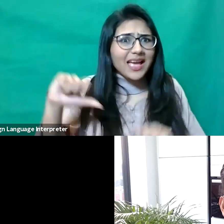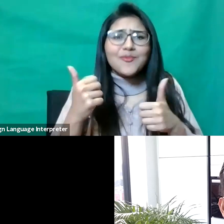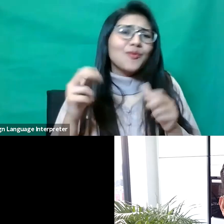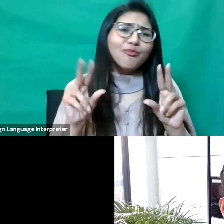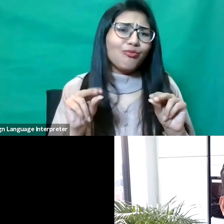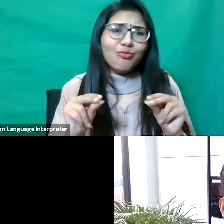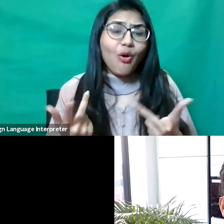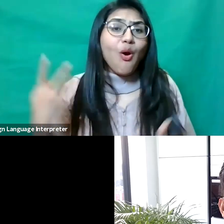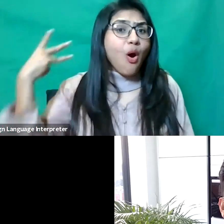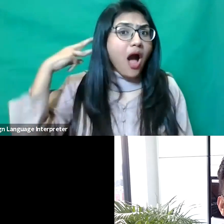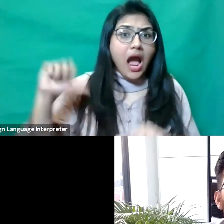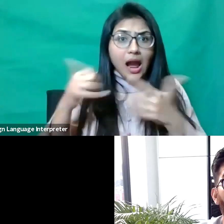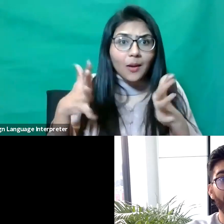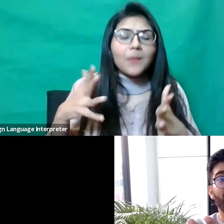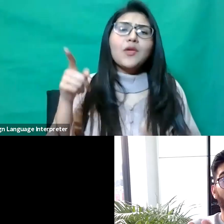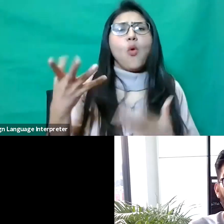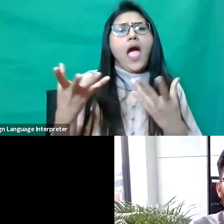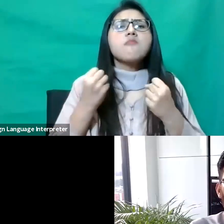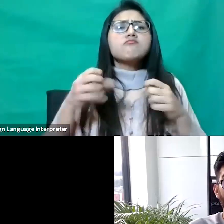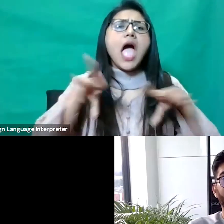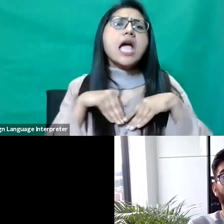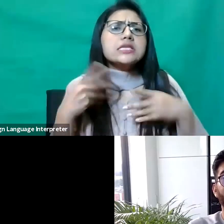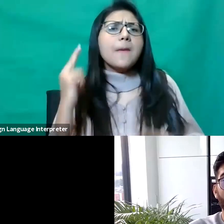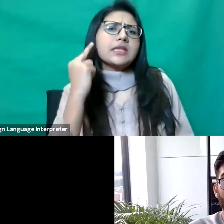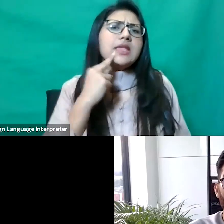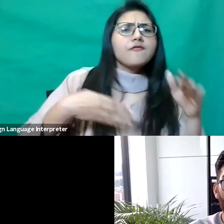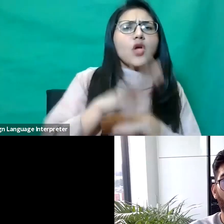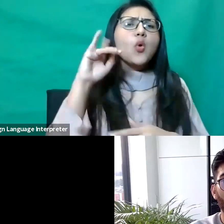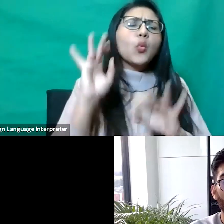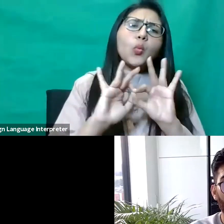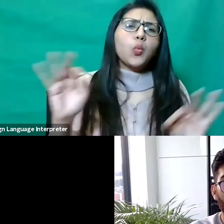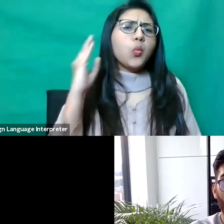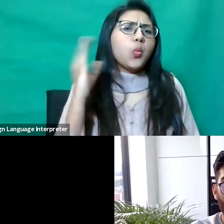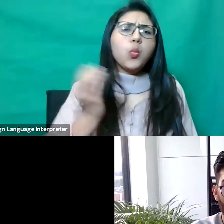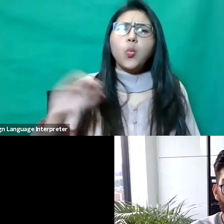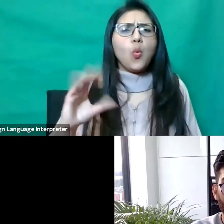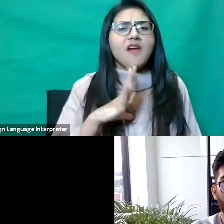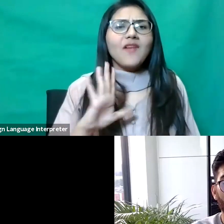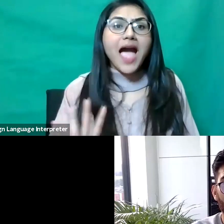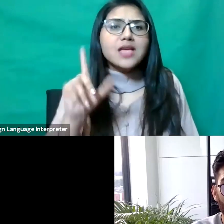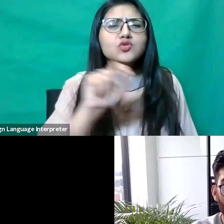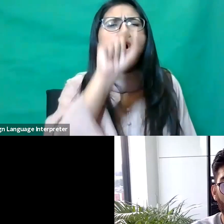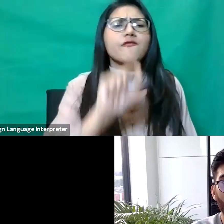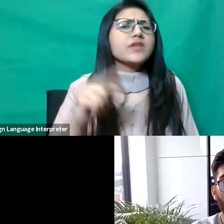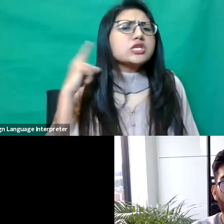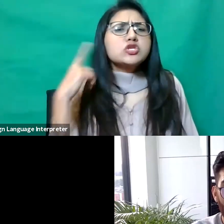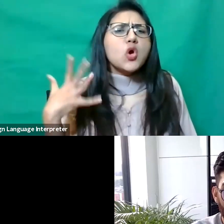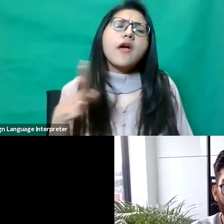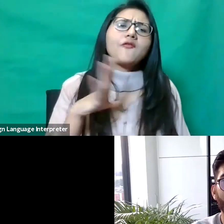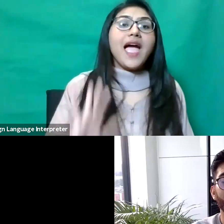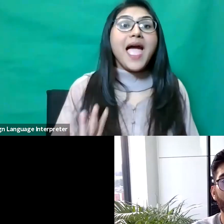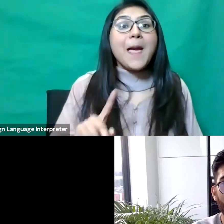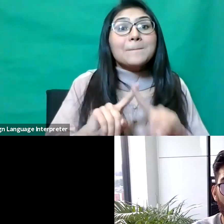deaf culture, So, I mean, Exactly. we were privileged that was able to help us. But again, whether you're depending